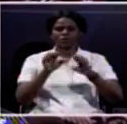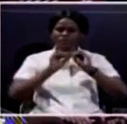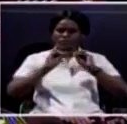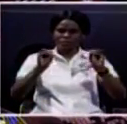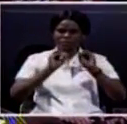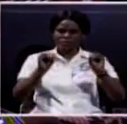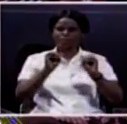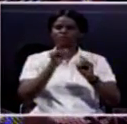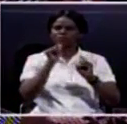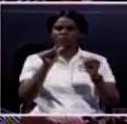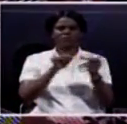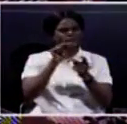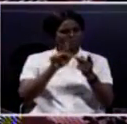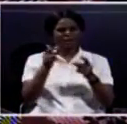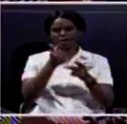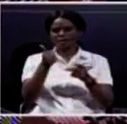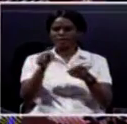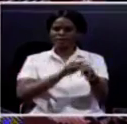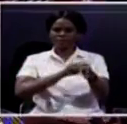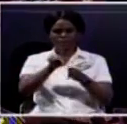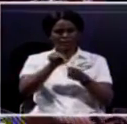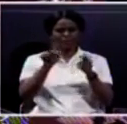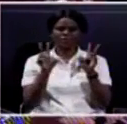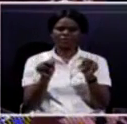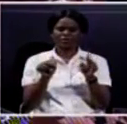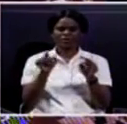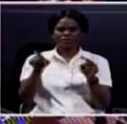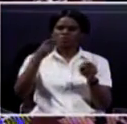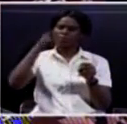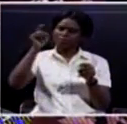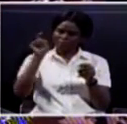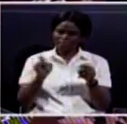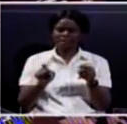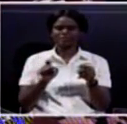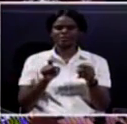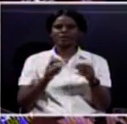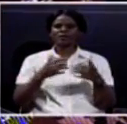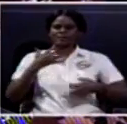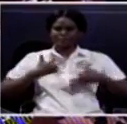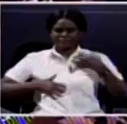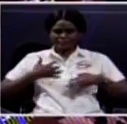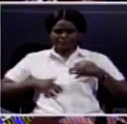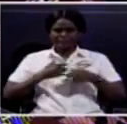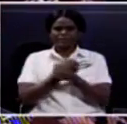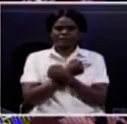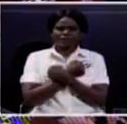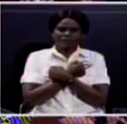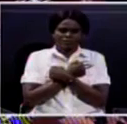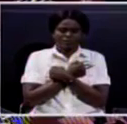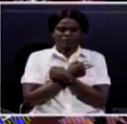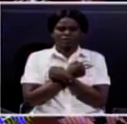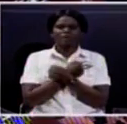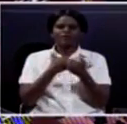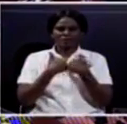Teaching is not like any other profession. You must be driven by the passion to put